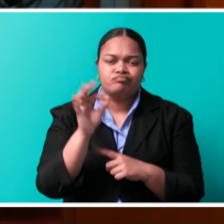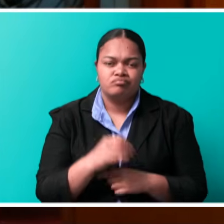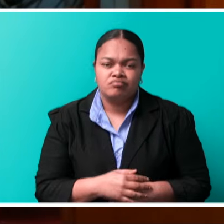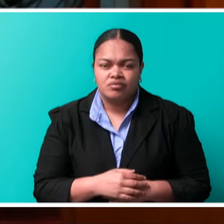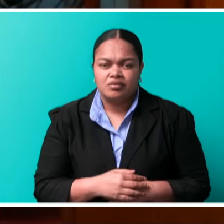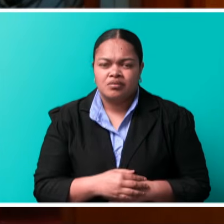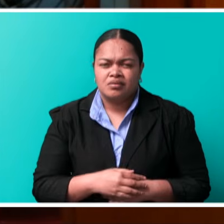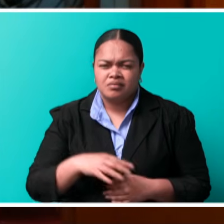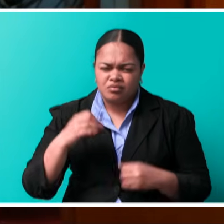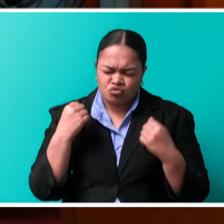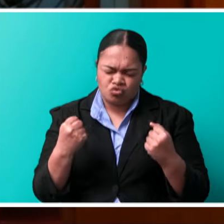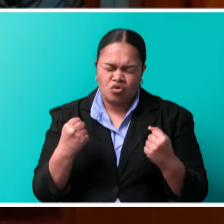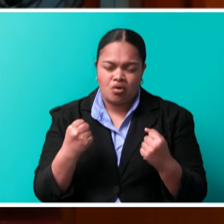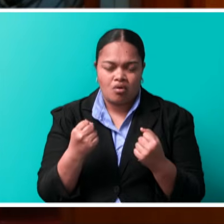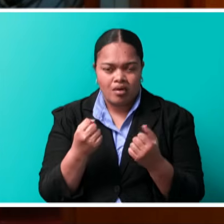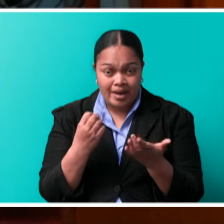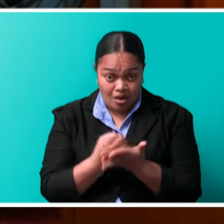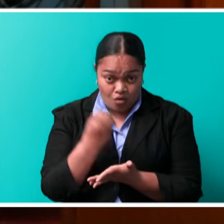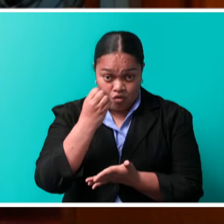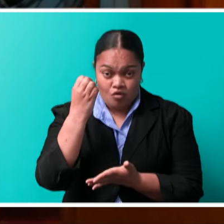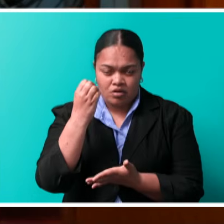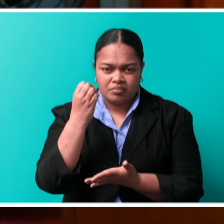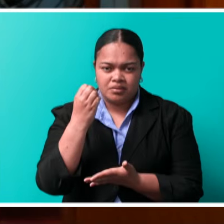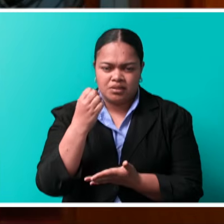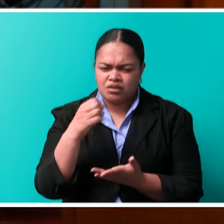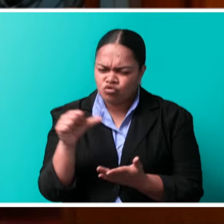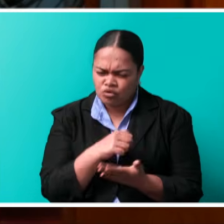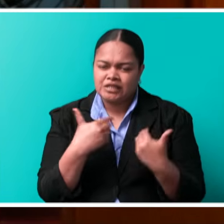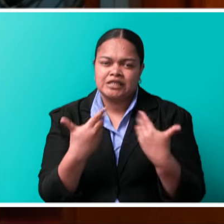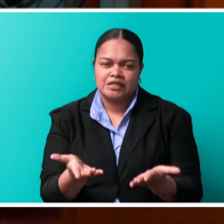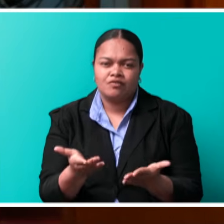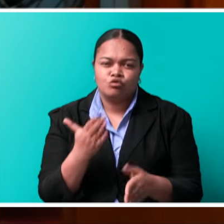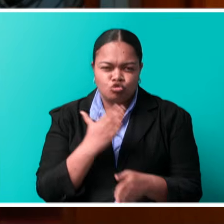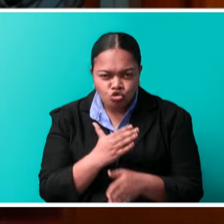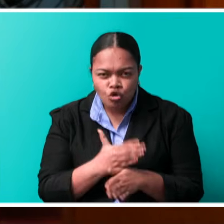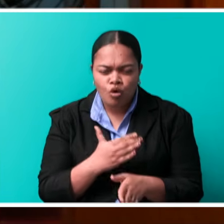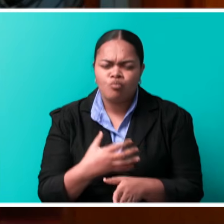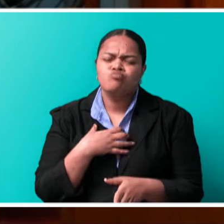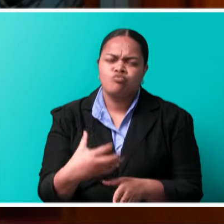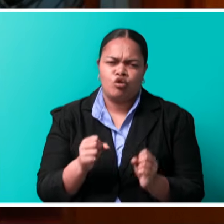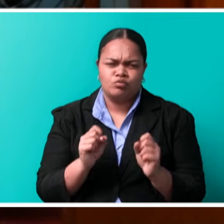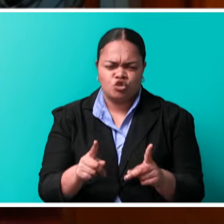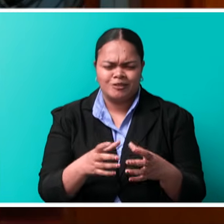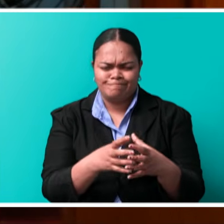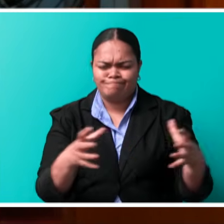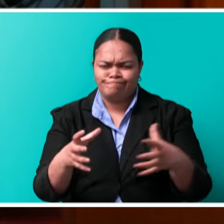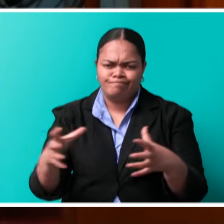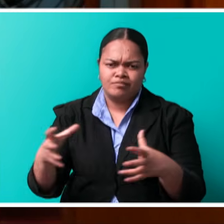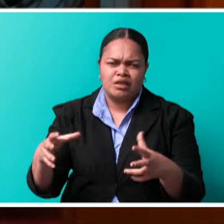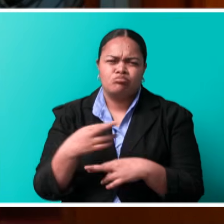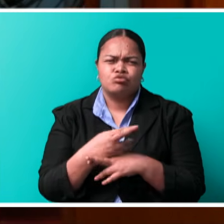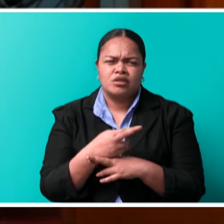strong economy that creates jobs, increases productivity, and